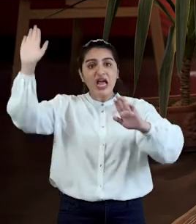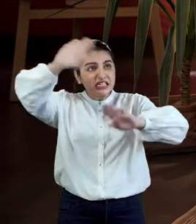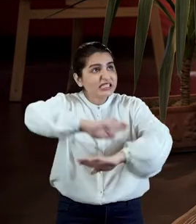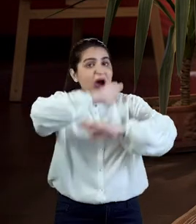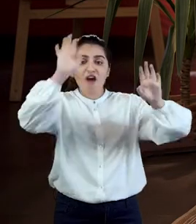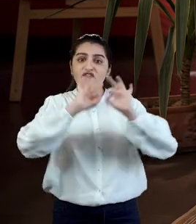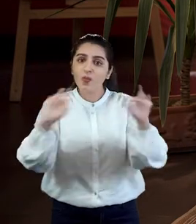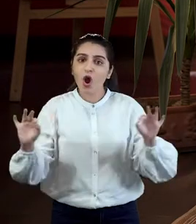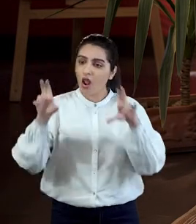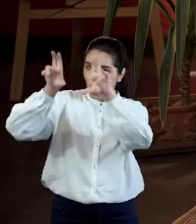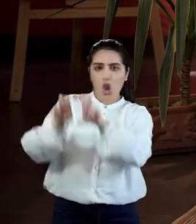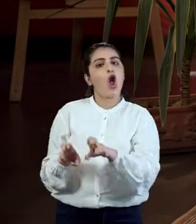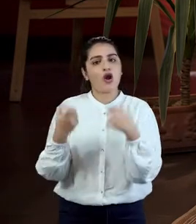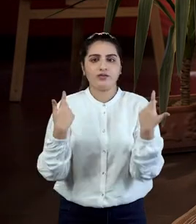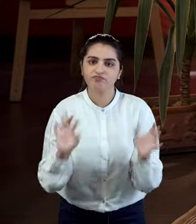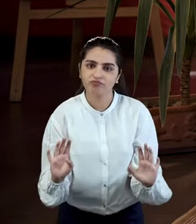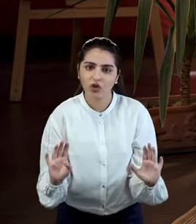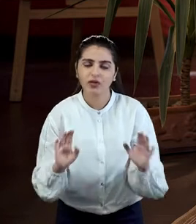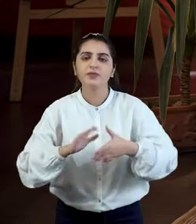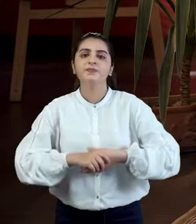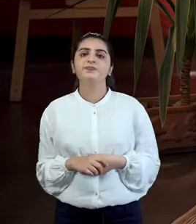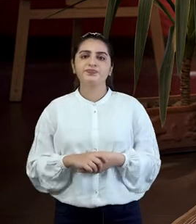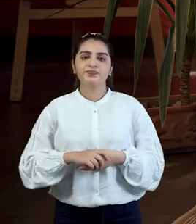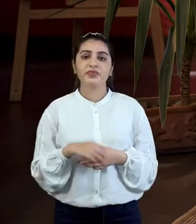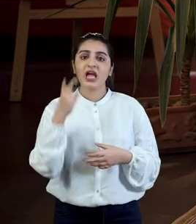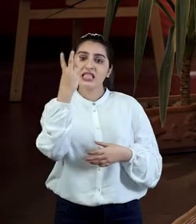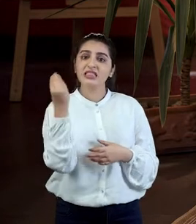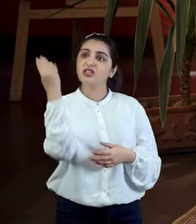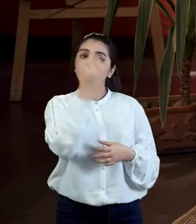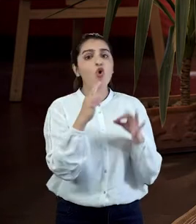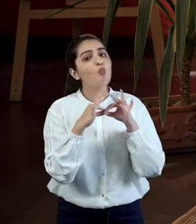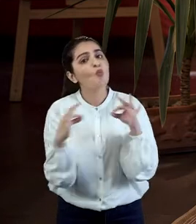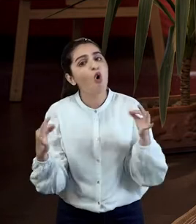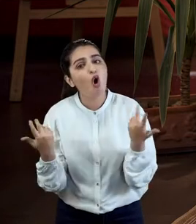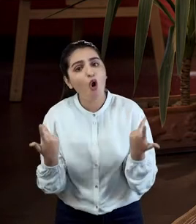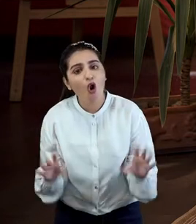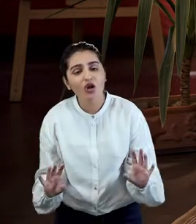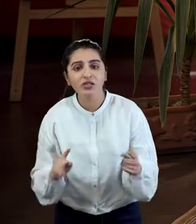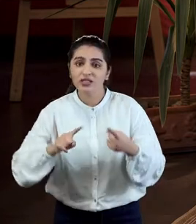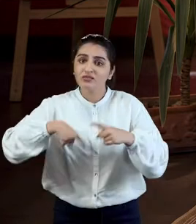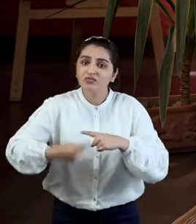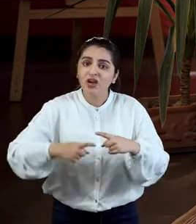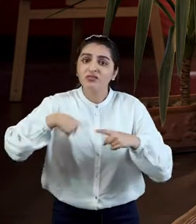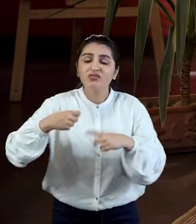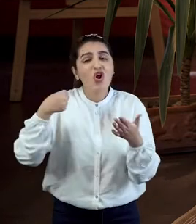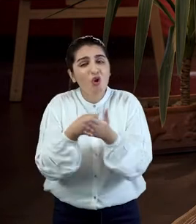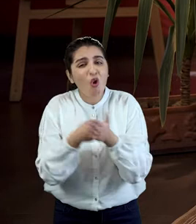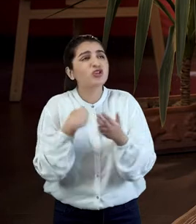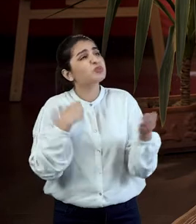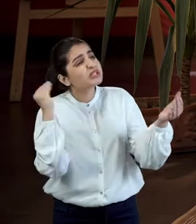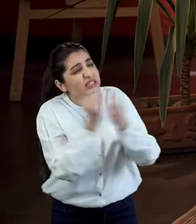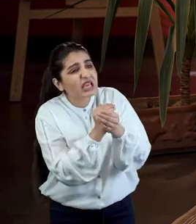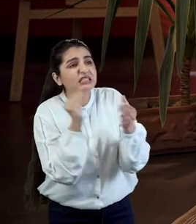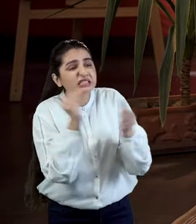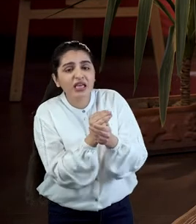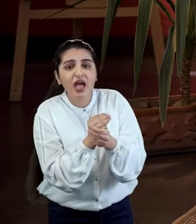wipe." And he locked her in. 3 more days went by. Each day the princess tried to